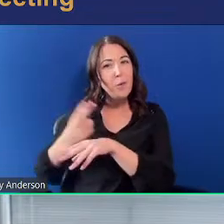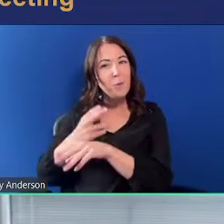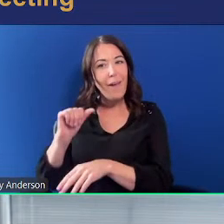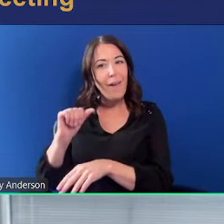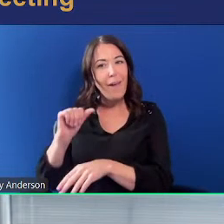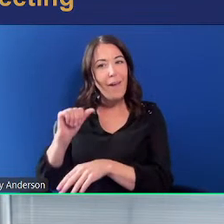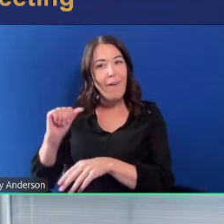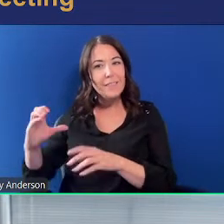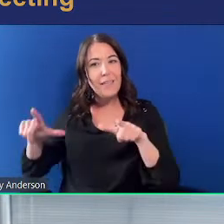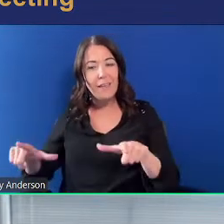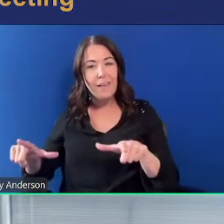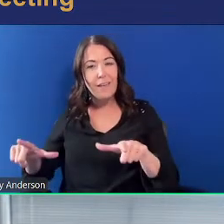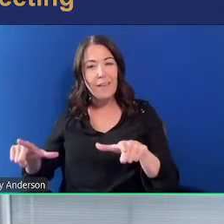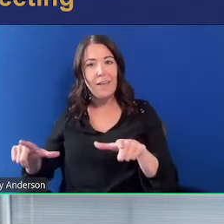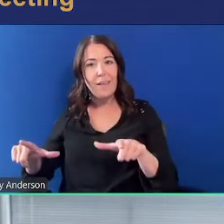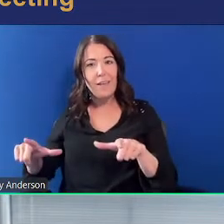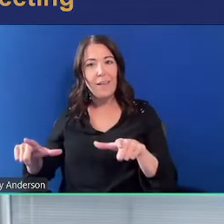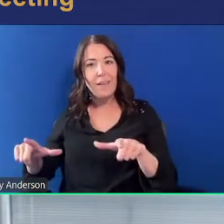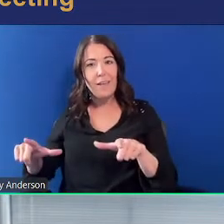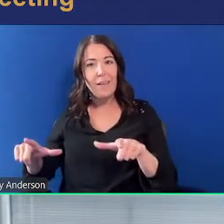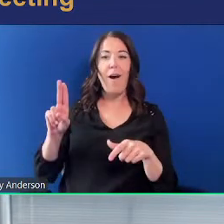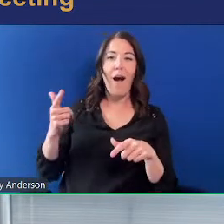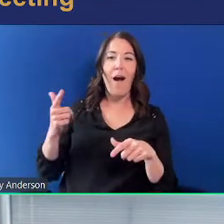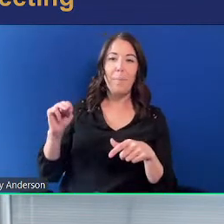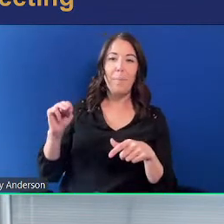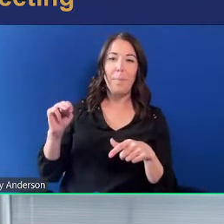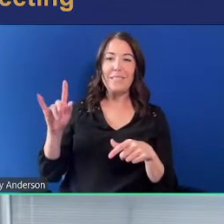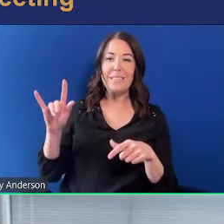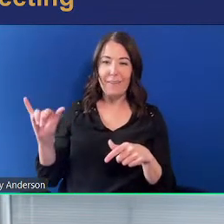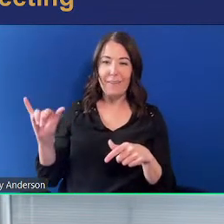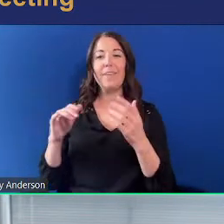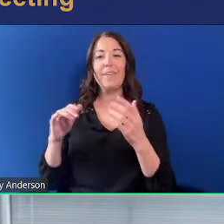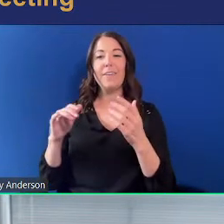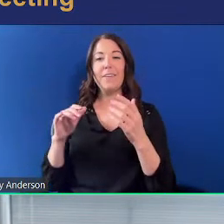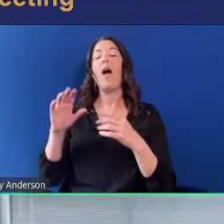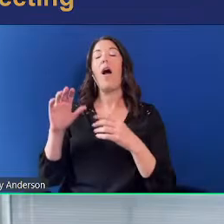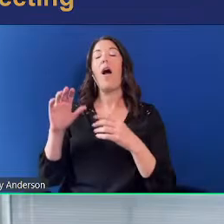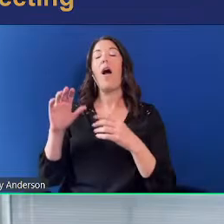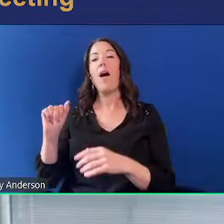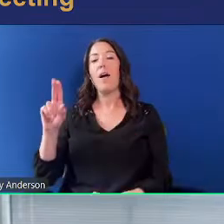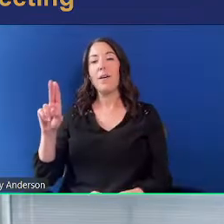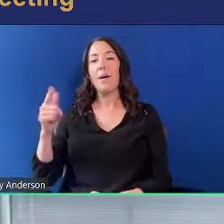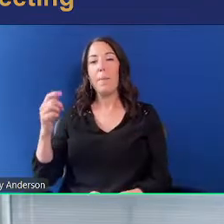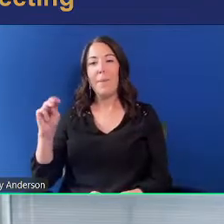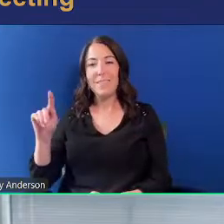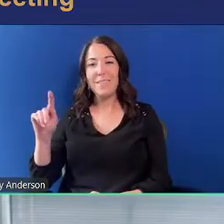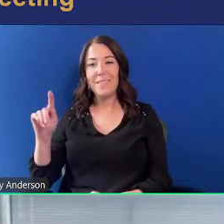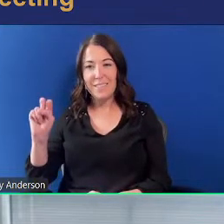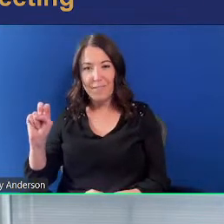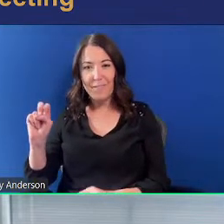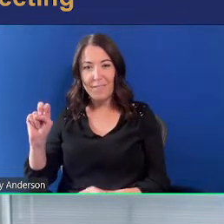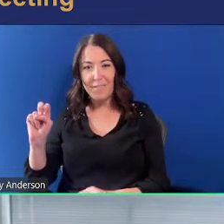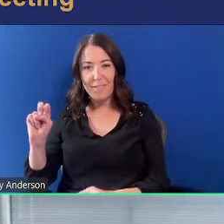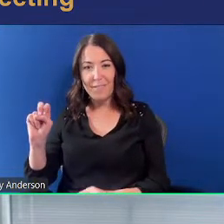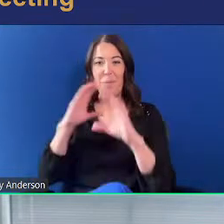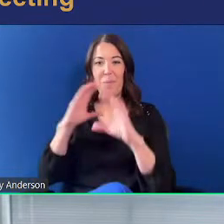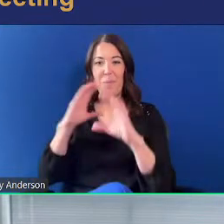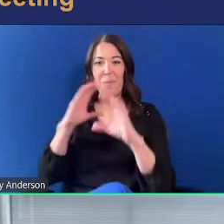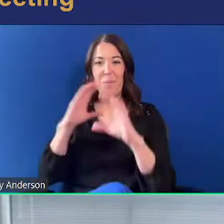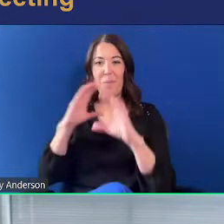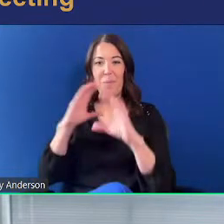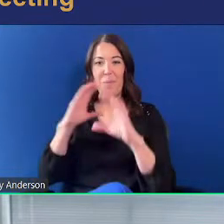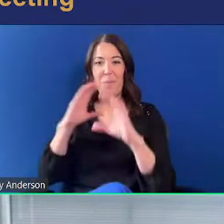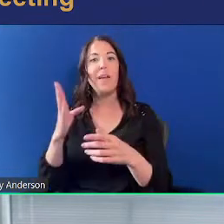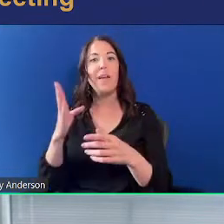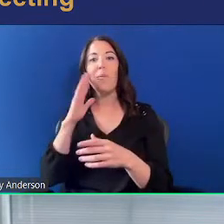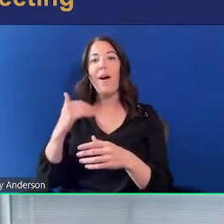an augmentative communication device, with her caregiver. And there are art supplies on the table in